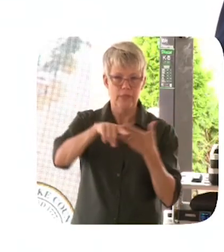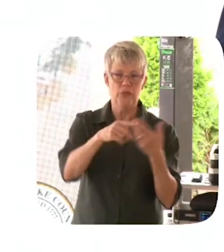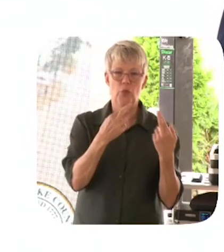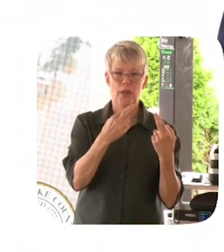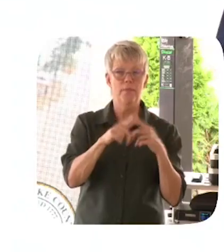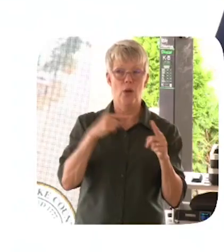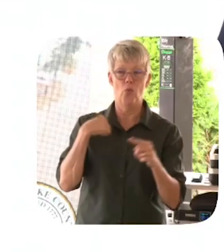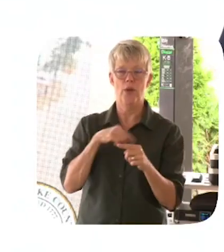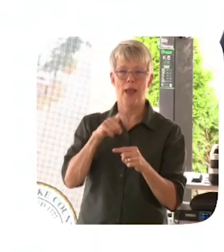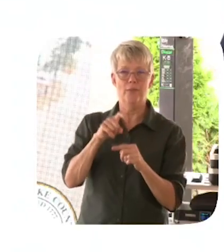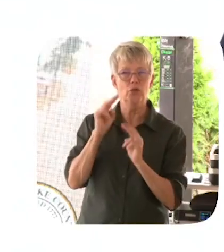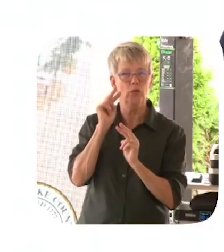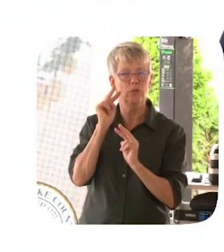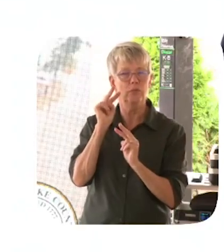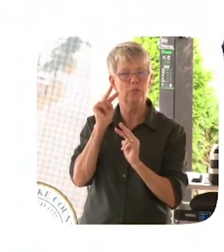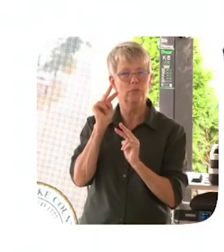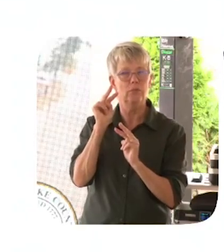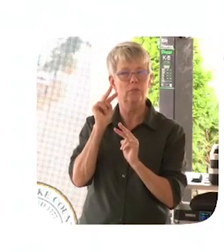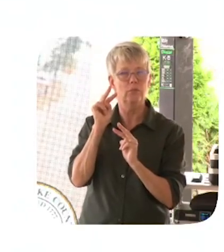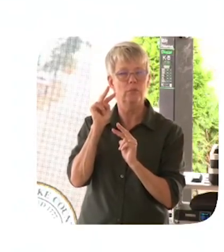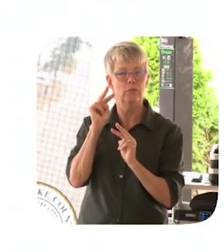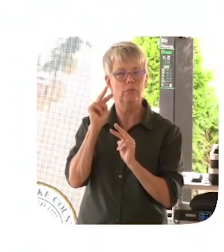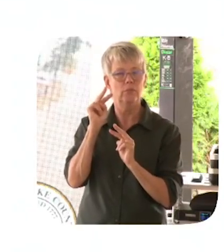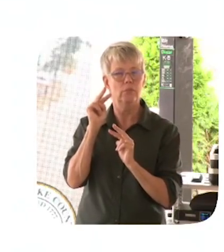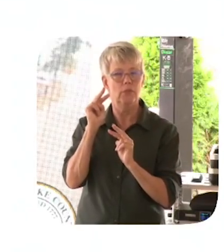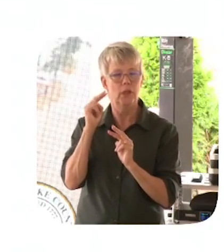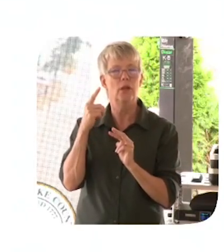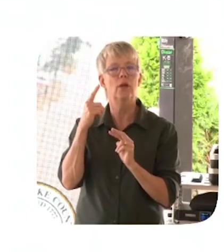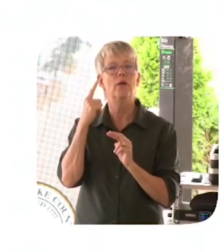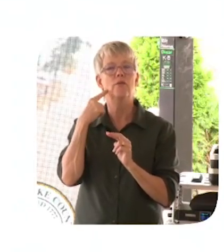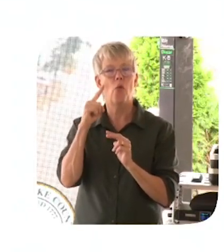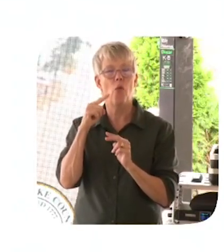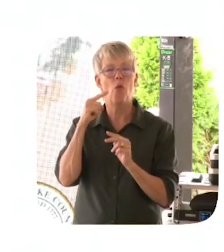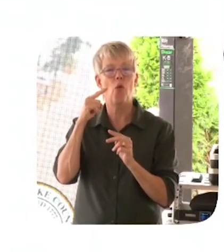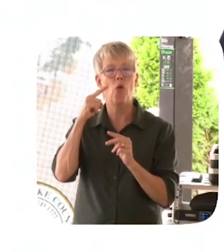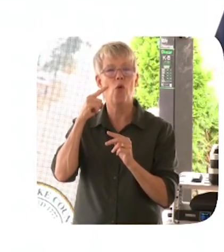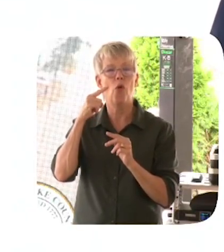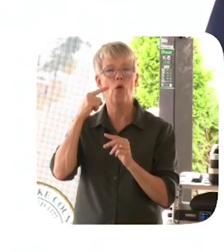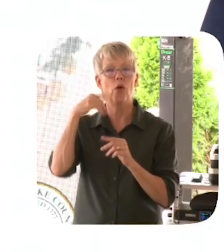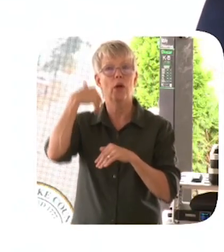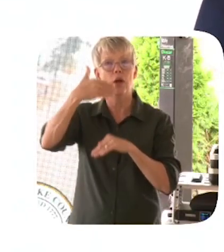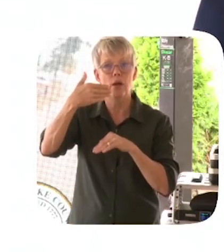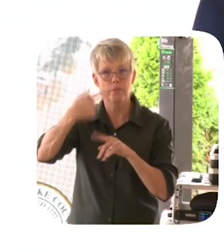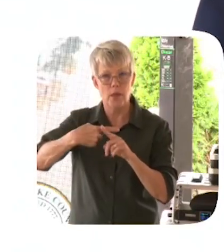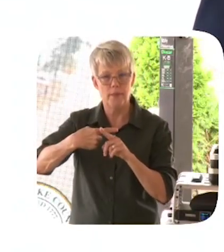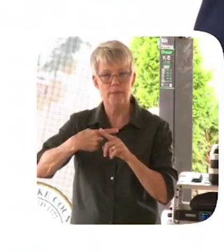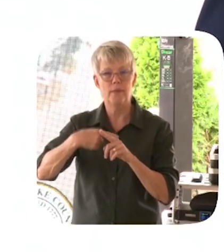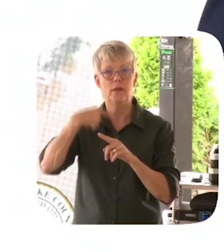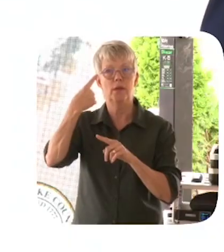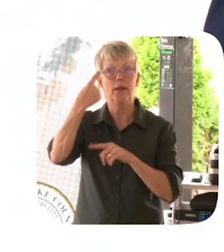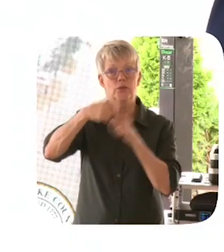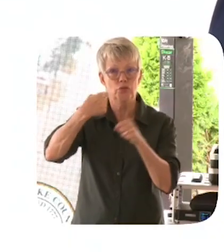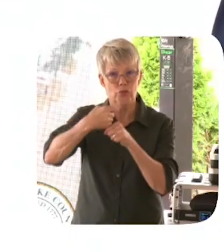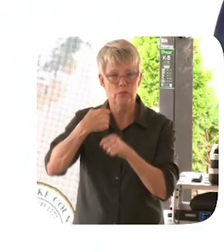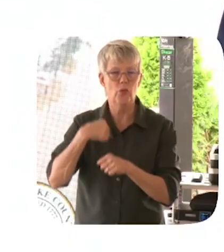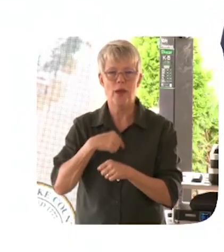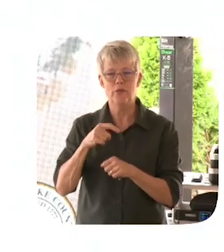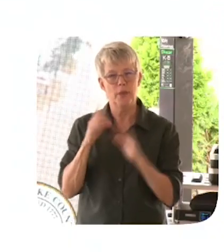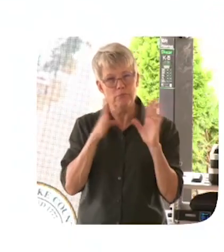our eyes off the next month or year. We have to always be prepared and